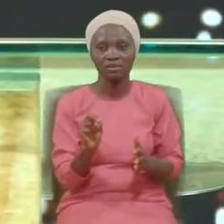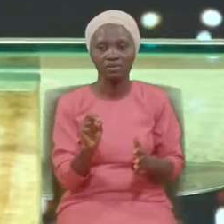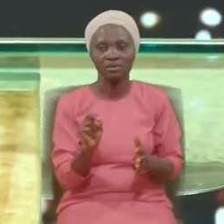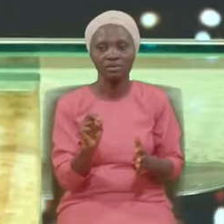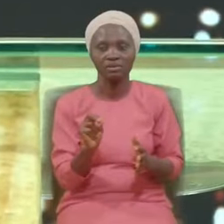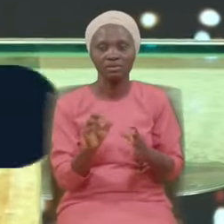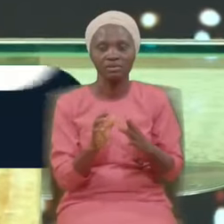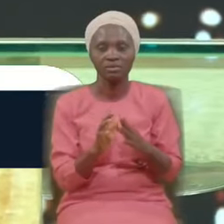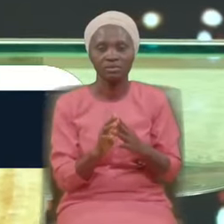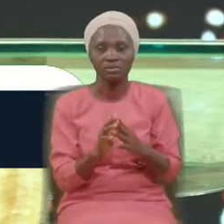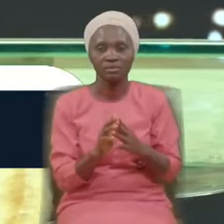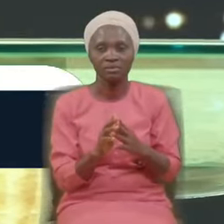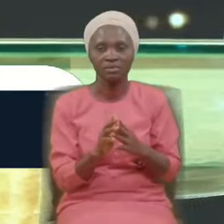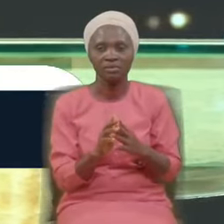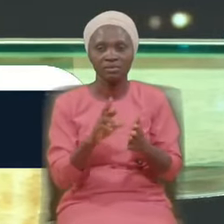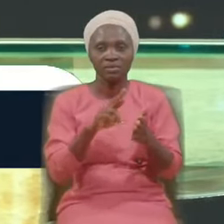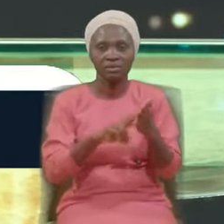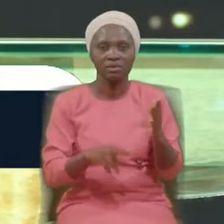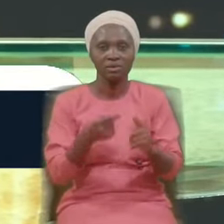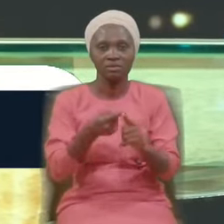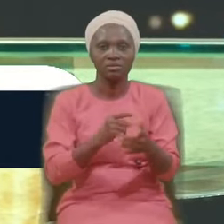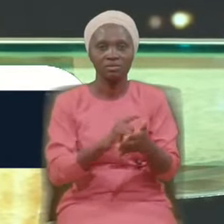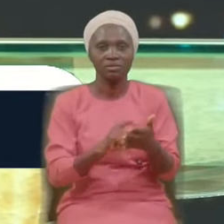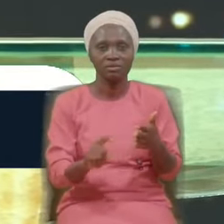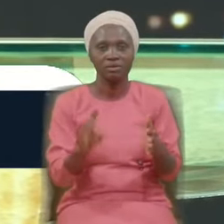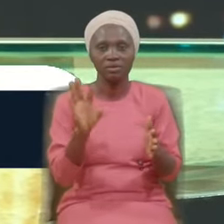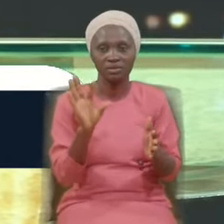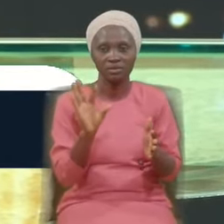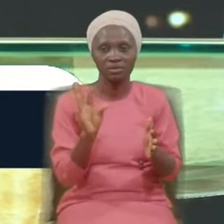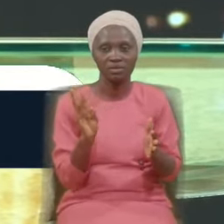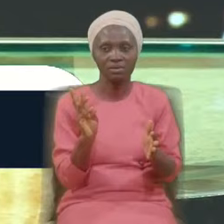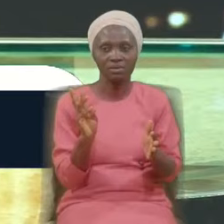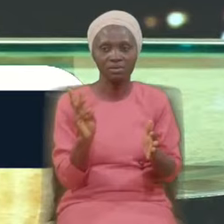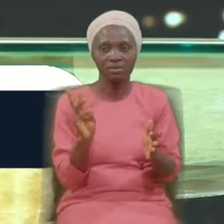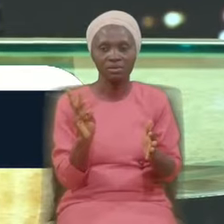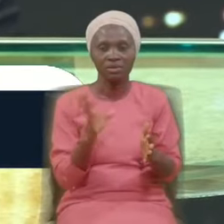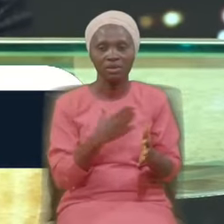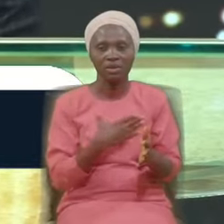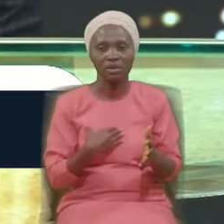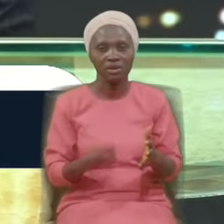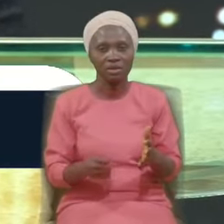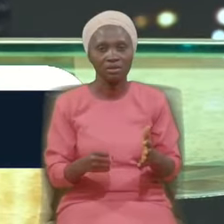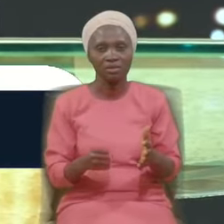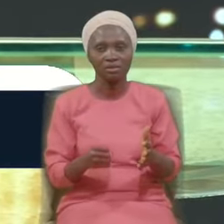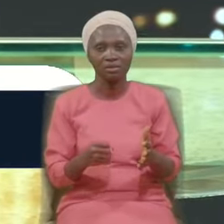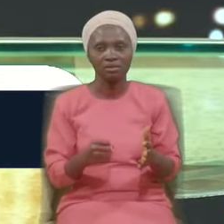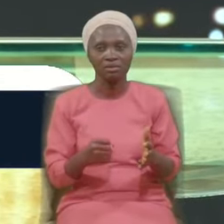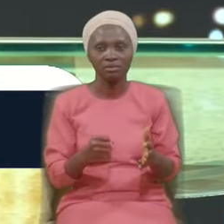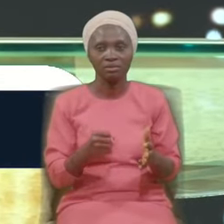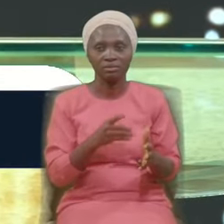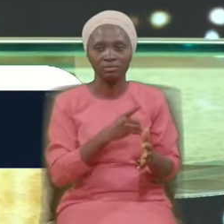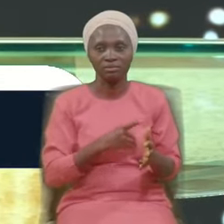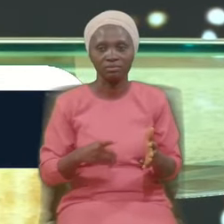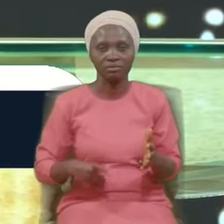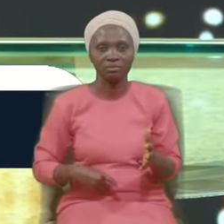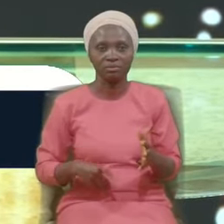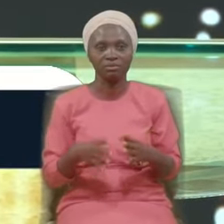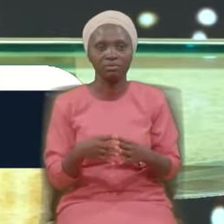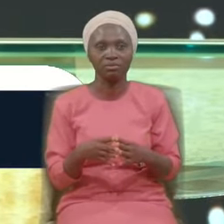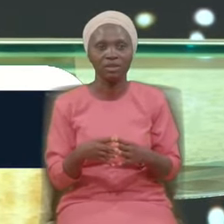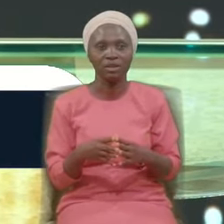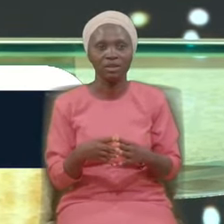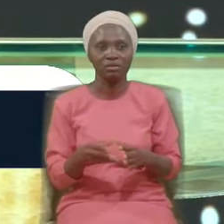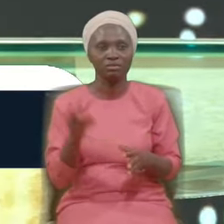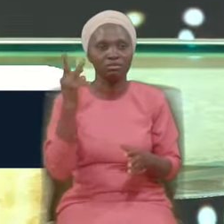30. And I'm reading from verse 6. And David was greatly distressed, for